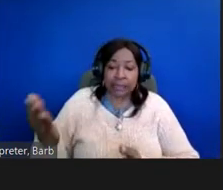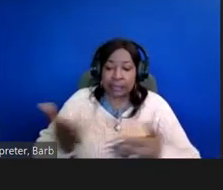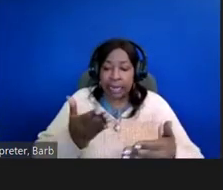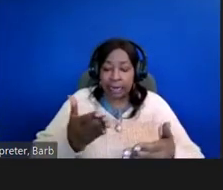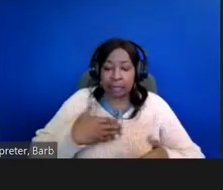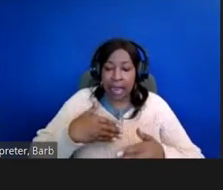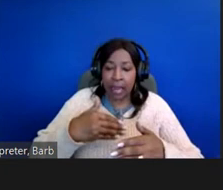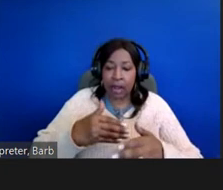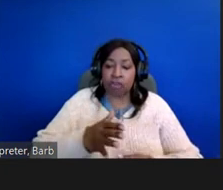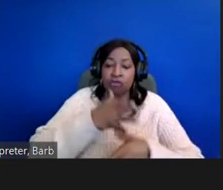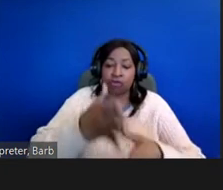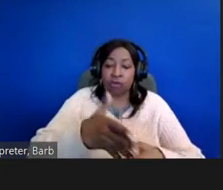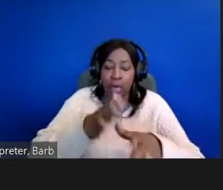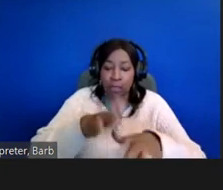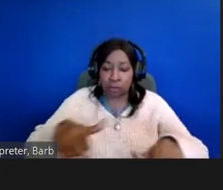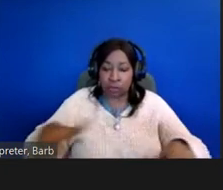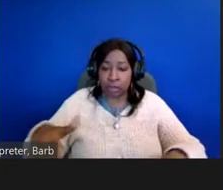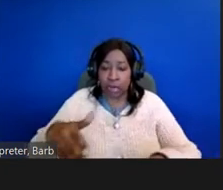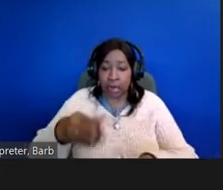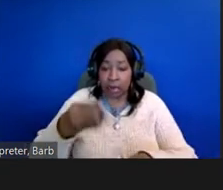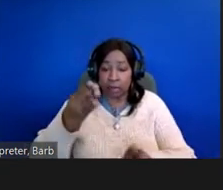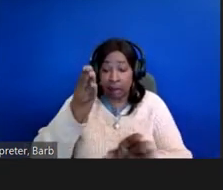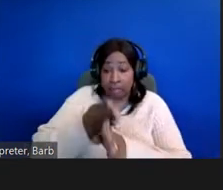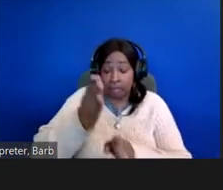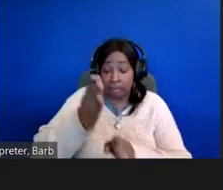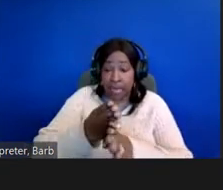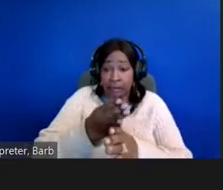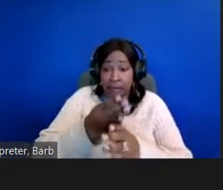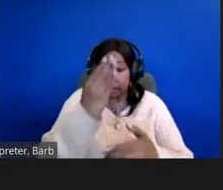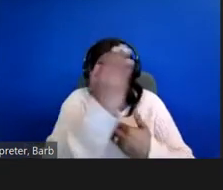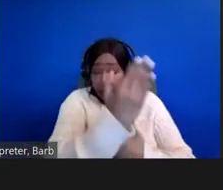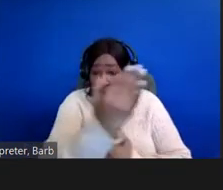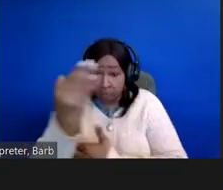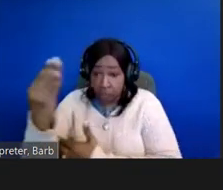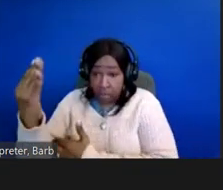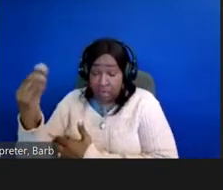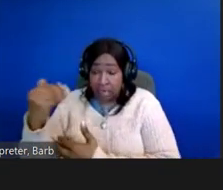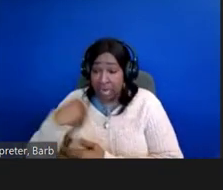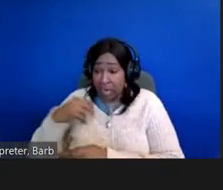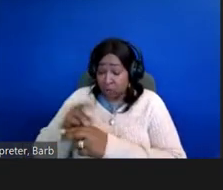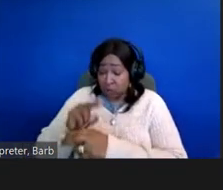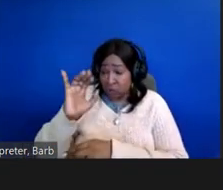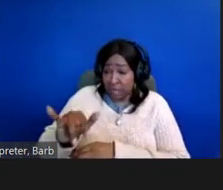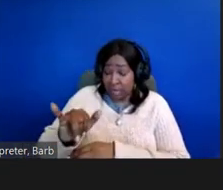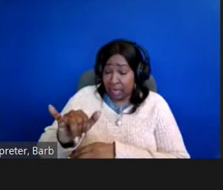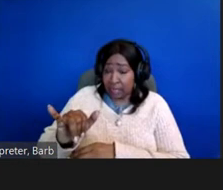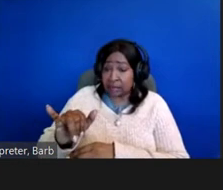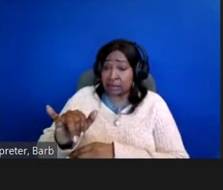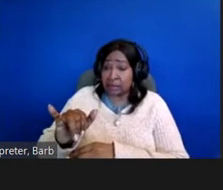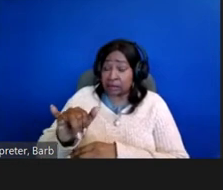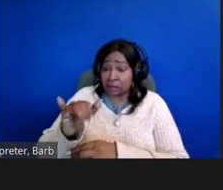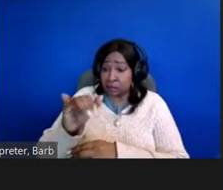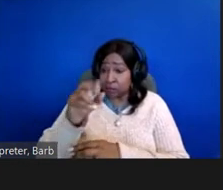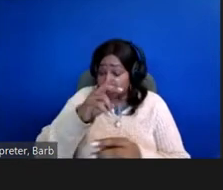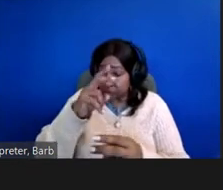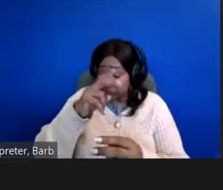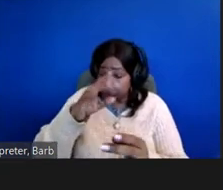and I use it exclusively to get around. I understand that a walker is an inconvenience to